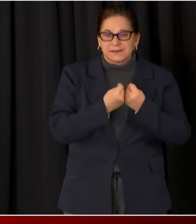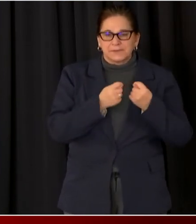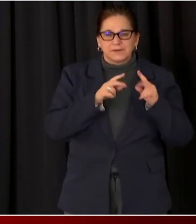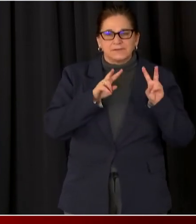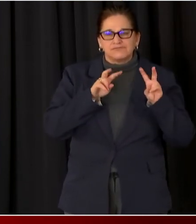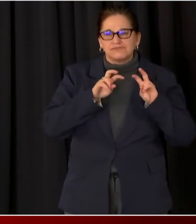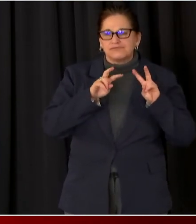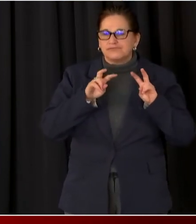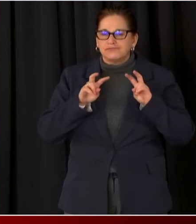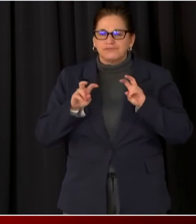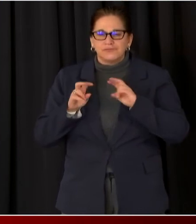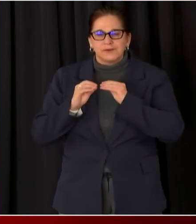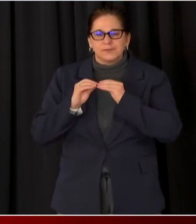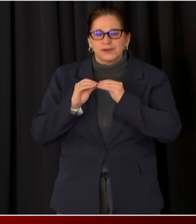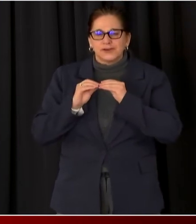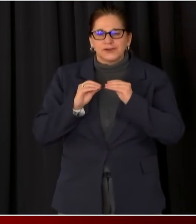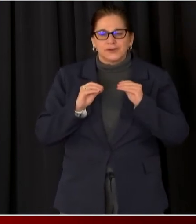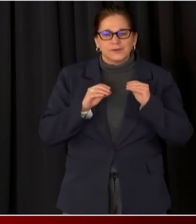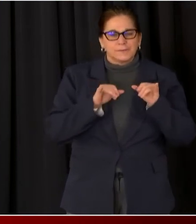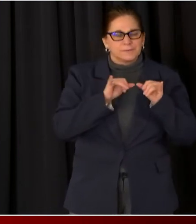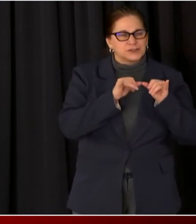and patterns of our